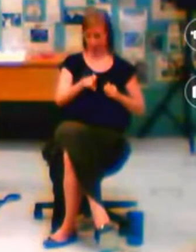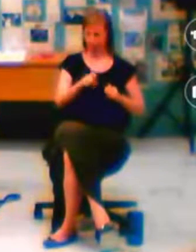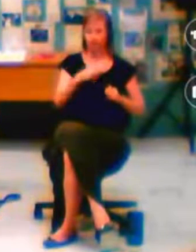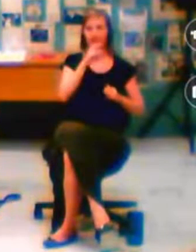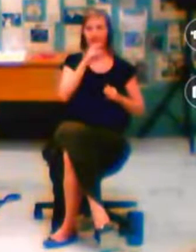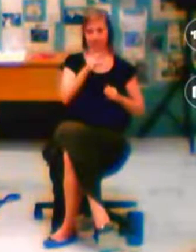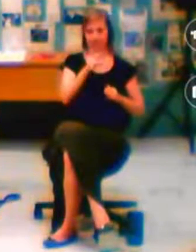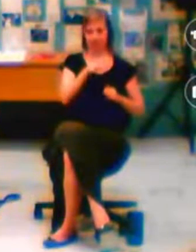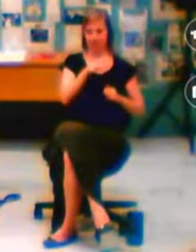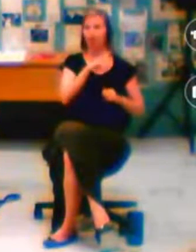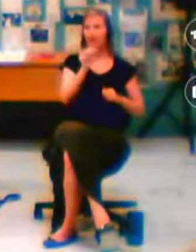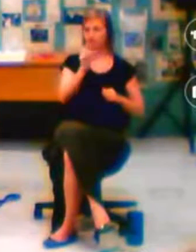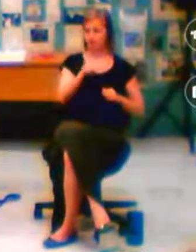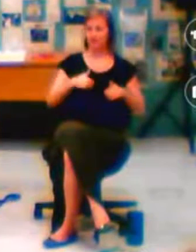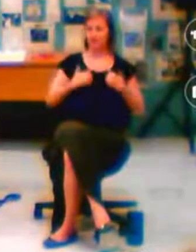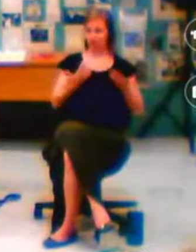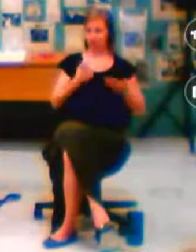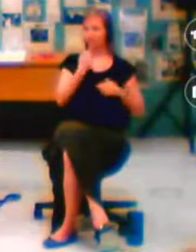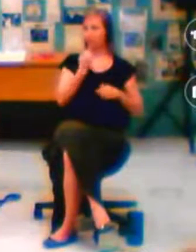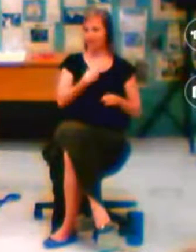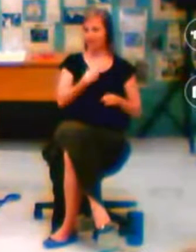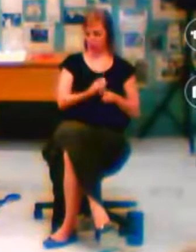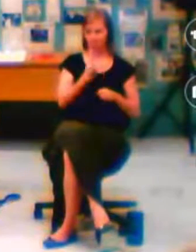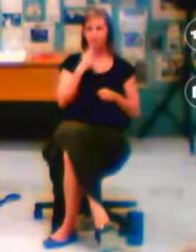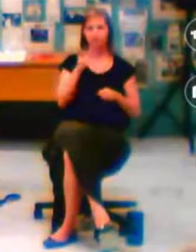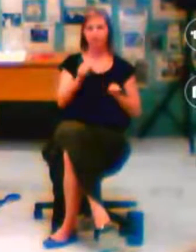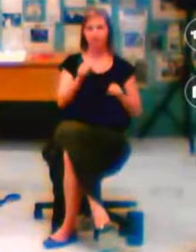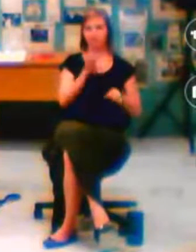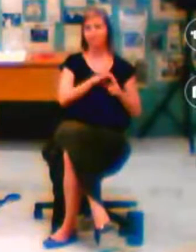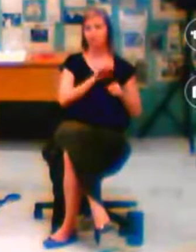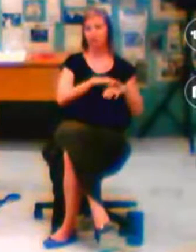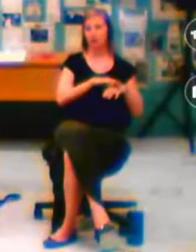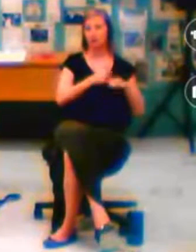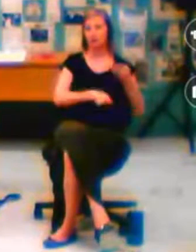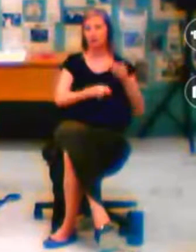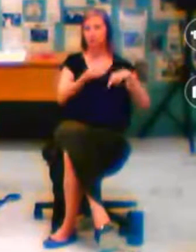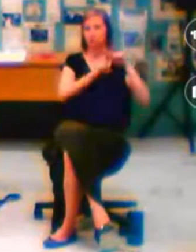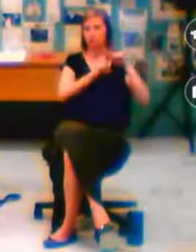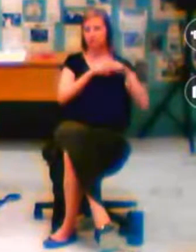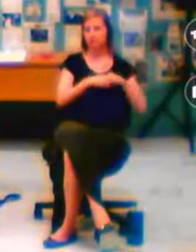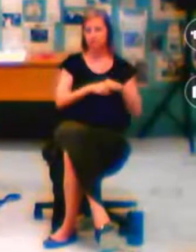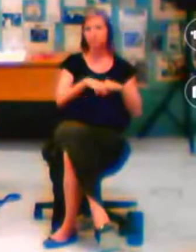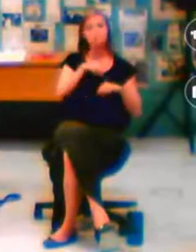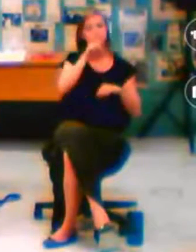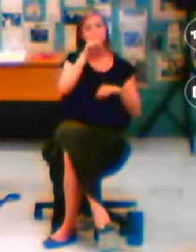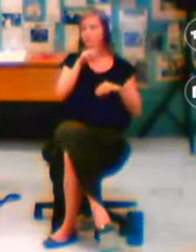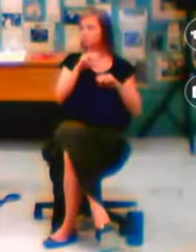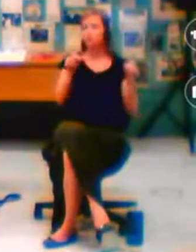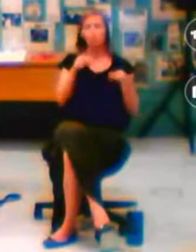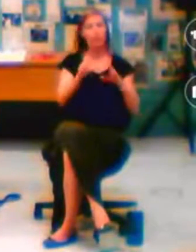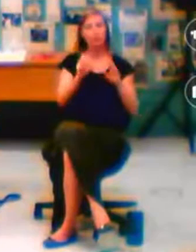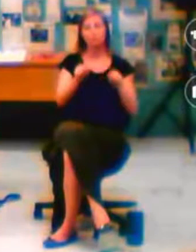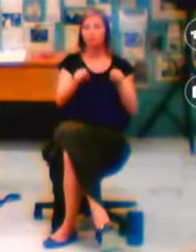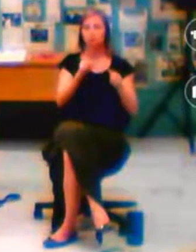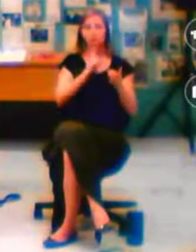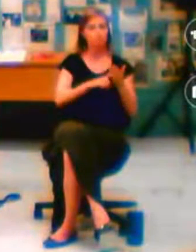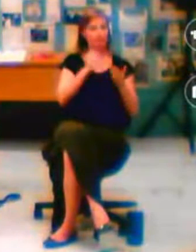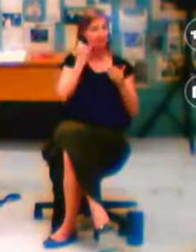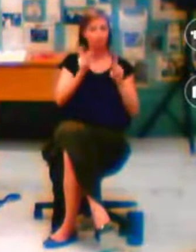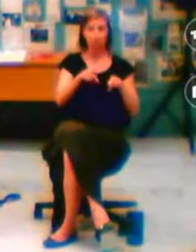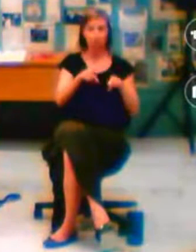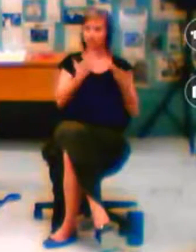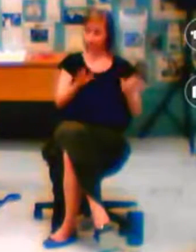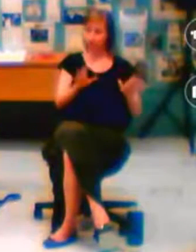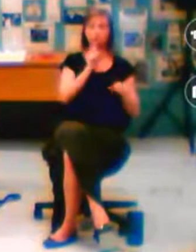You're saying? Sorry. The amendment. Okay, here's what the amendment says. You just have to be a resident. You don't have to be a citizen. You do have to